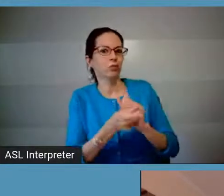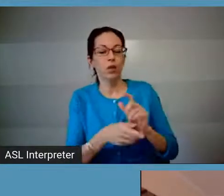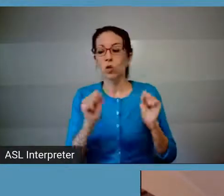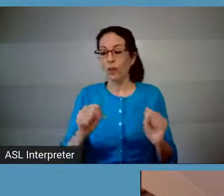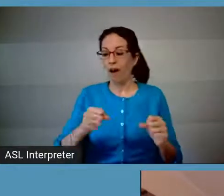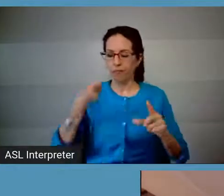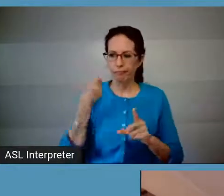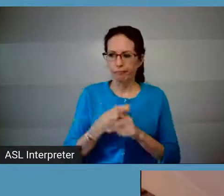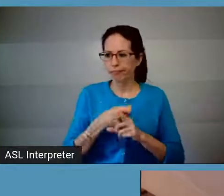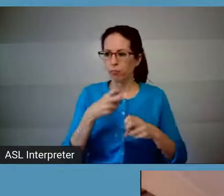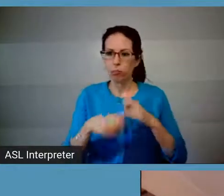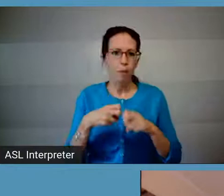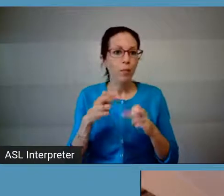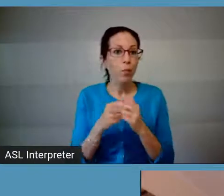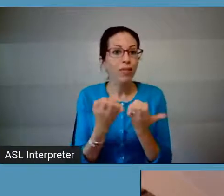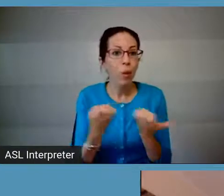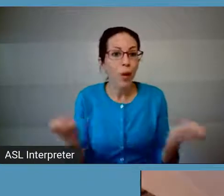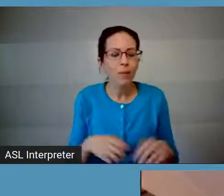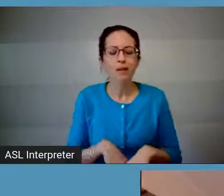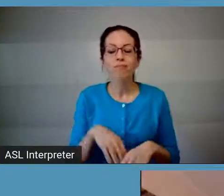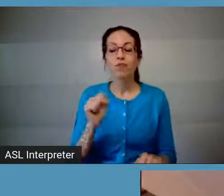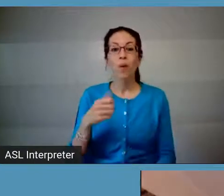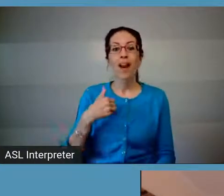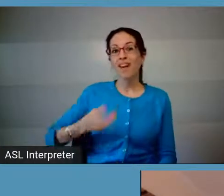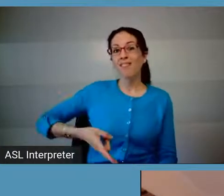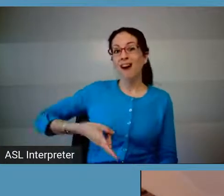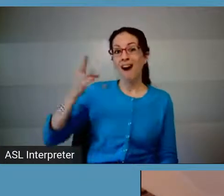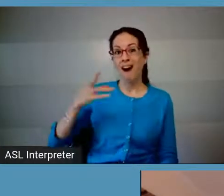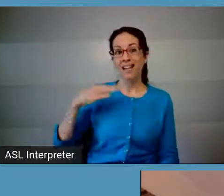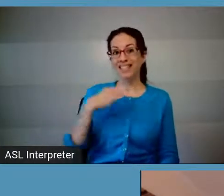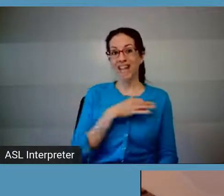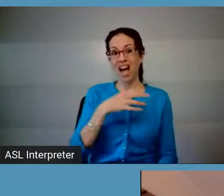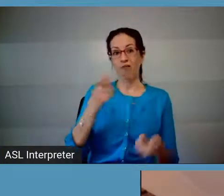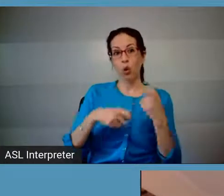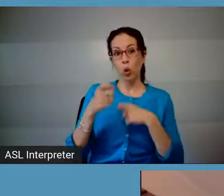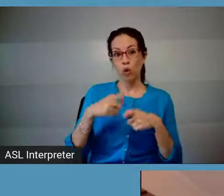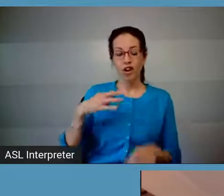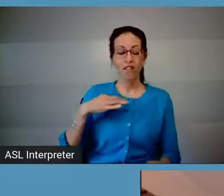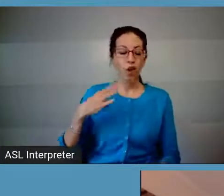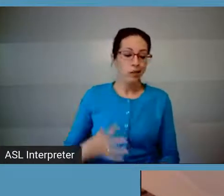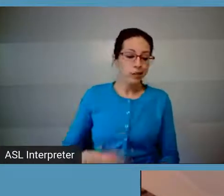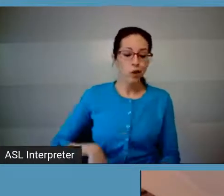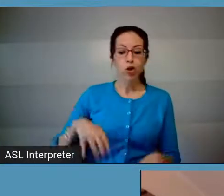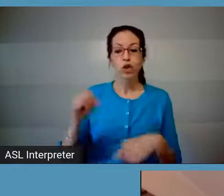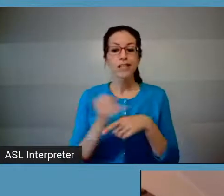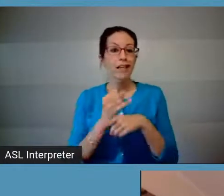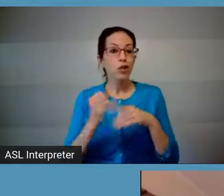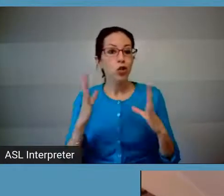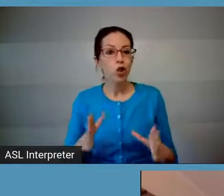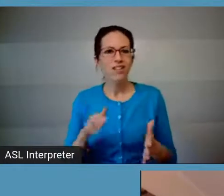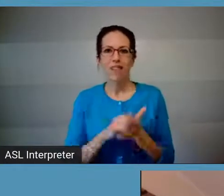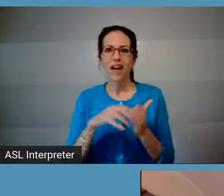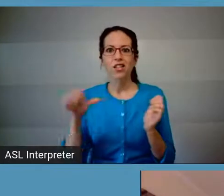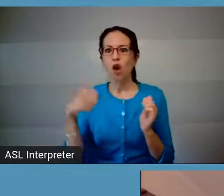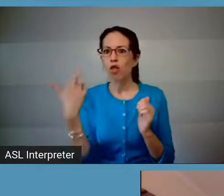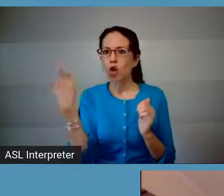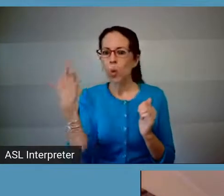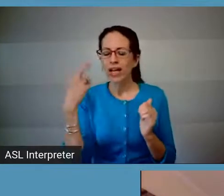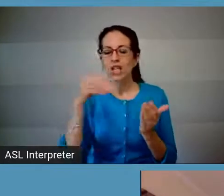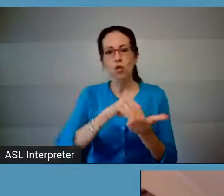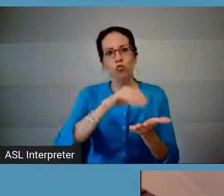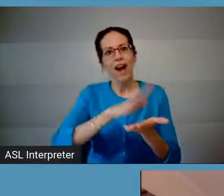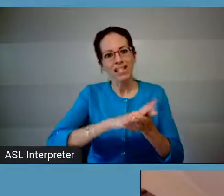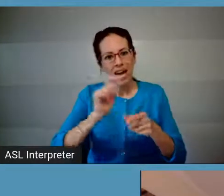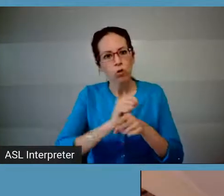high turnover with your staff, your volunteers, your interns. This is another reason to write down your training procedures and your step-by-step